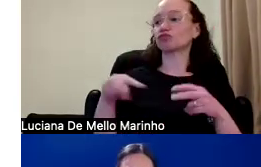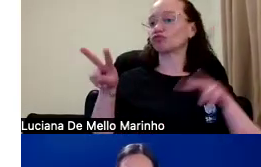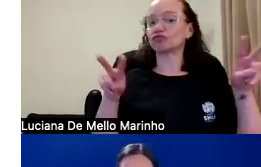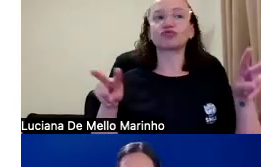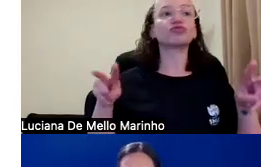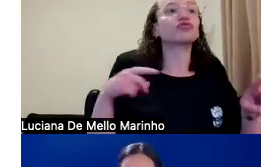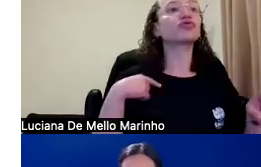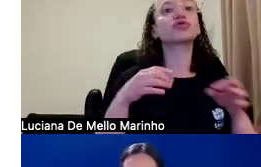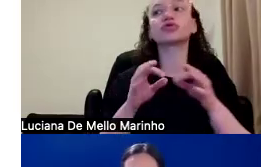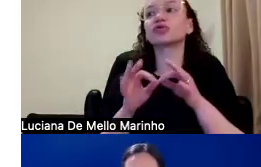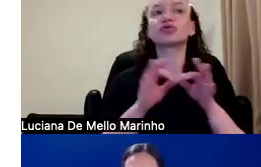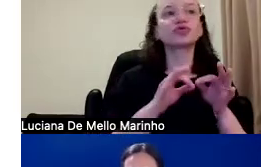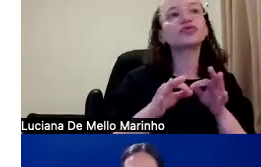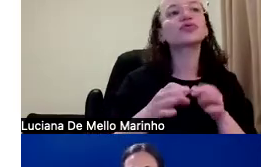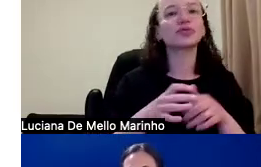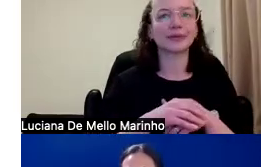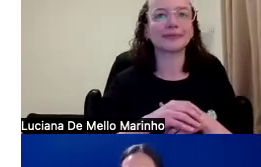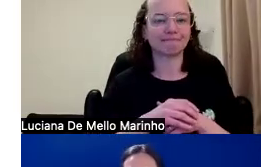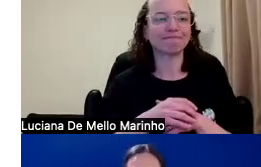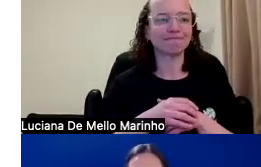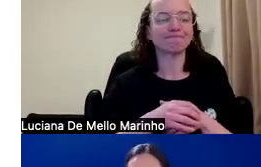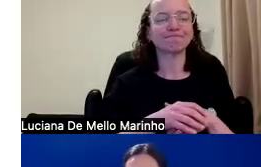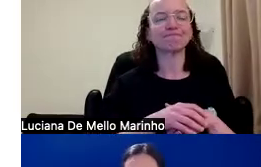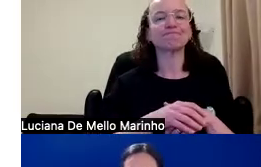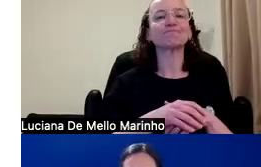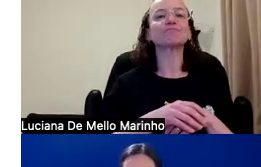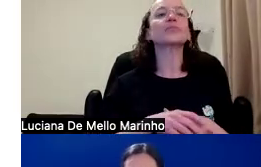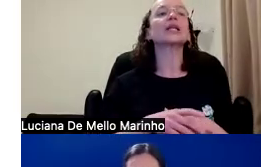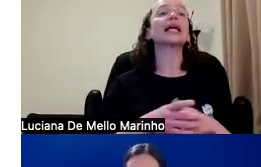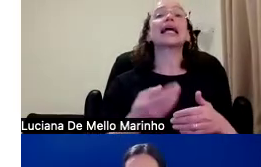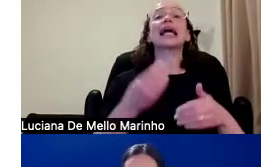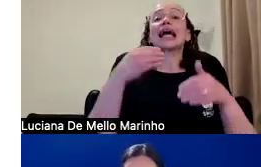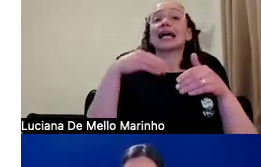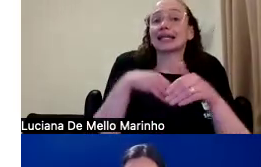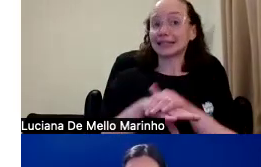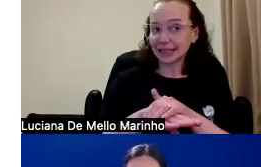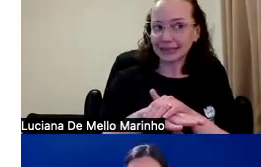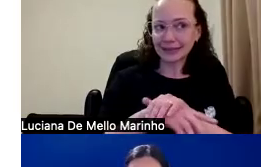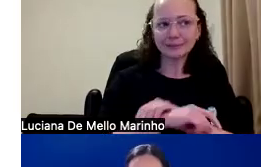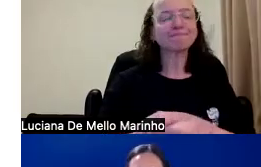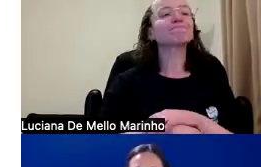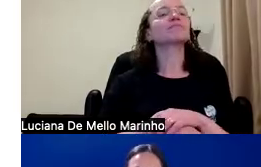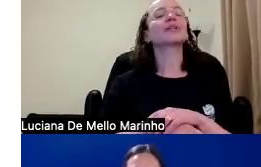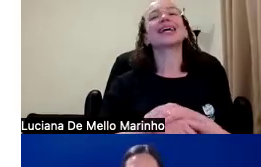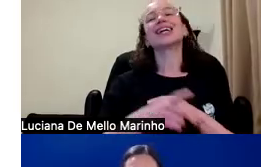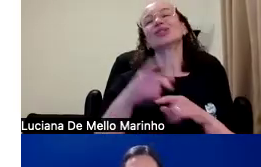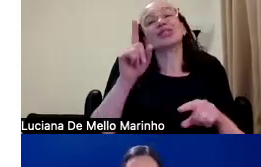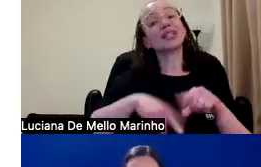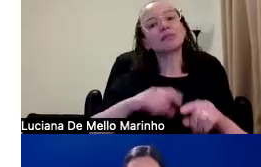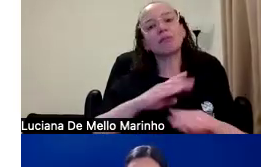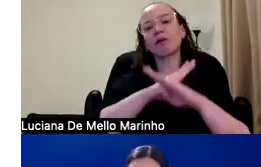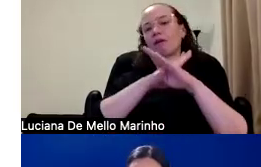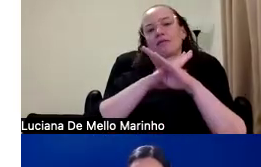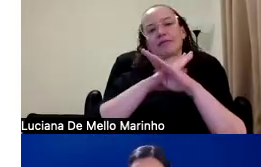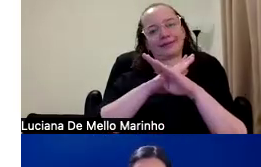So it's easy for us to be able to look around and interpret and get a feel of the room. And then